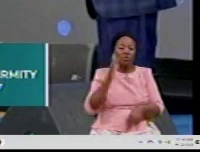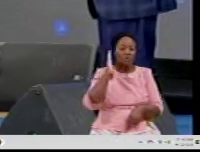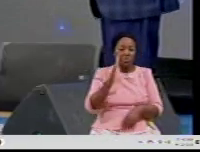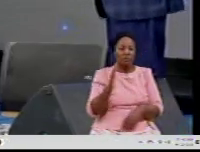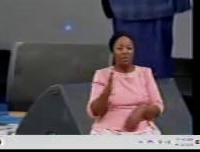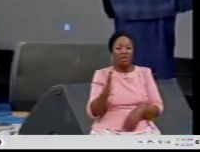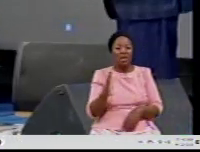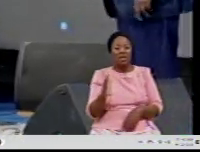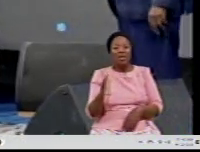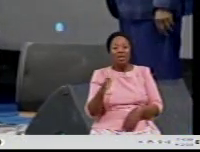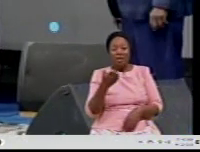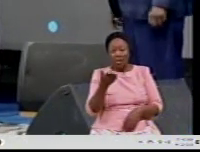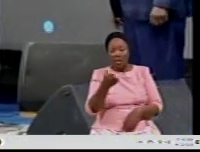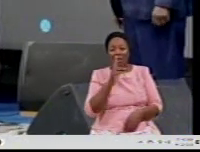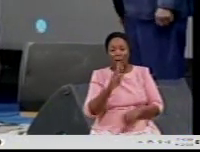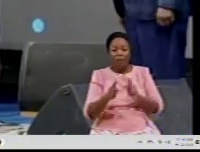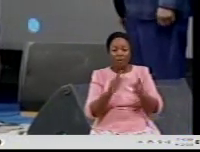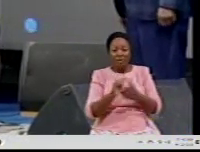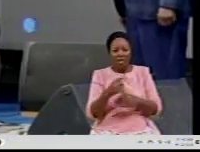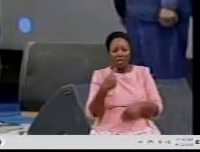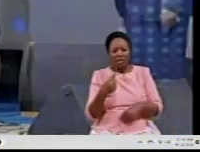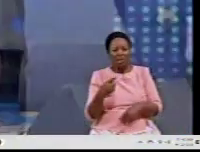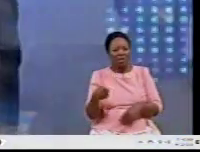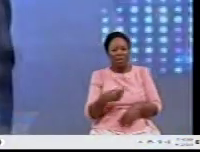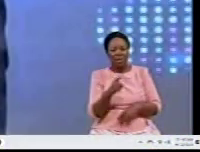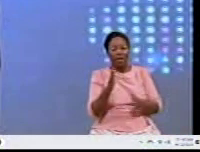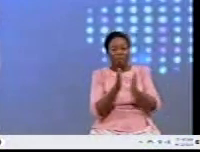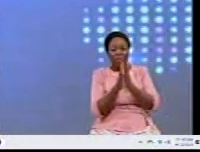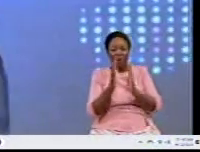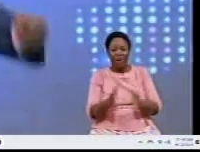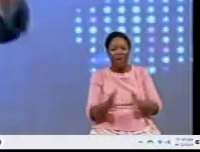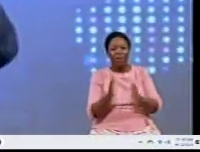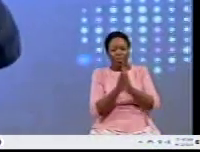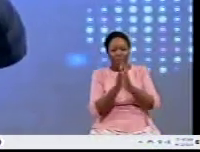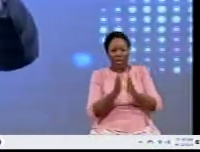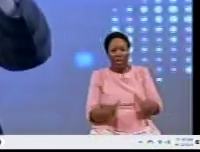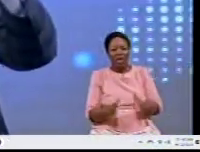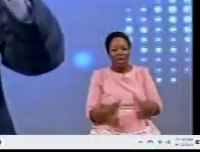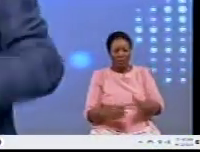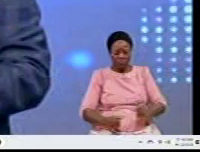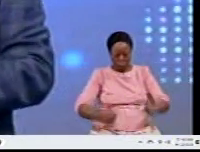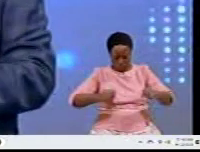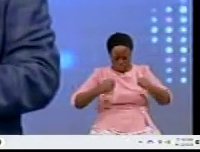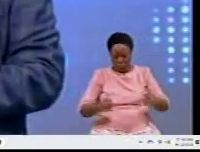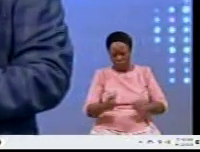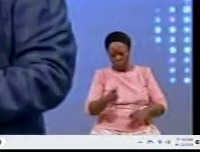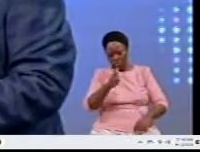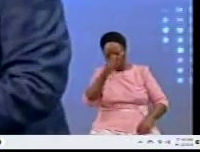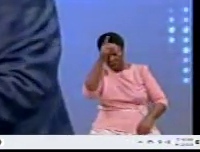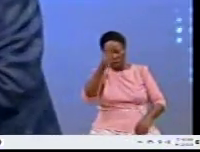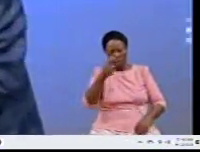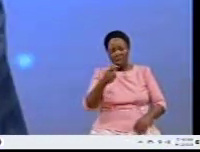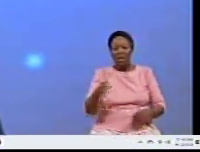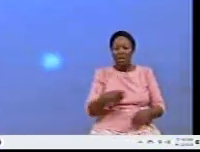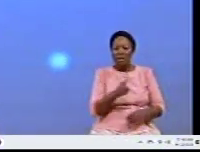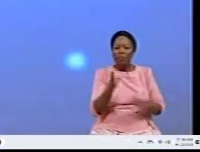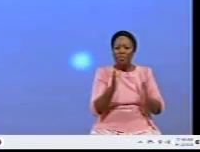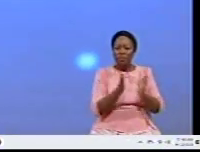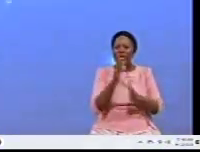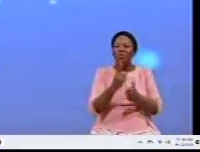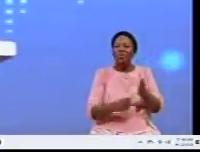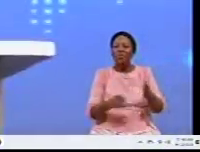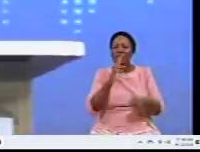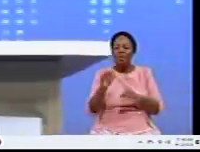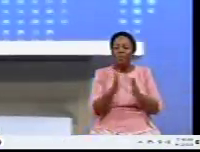are people that say they're prayer giants. They pray. What are they praying for? Oh